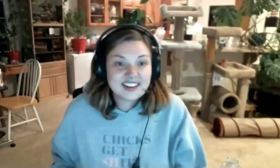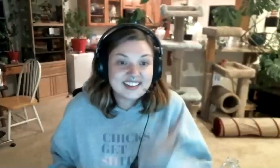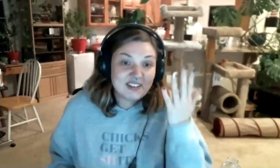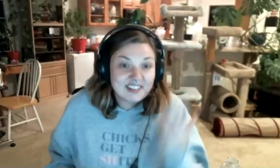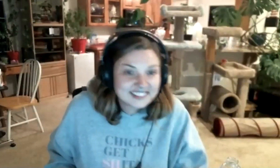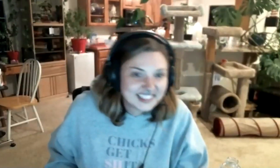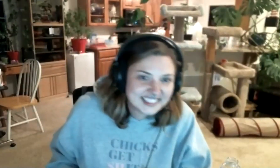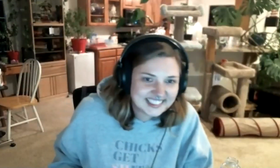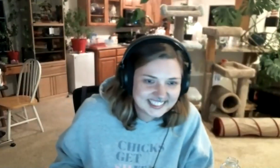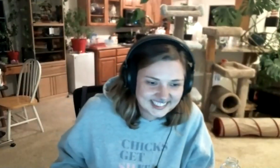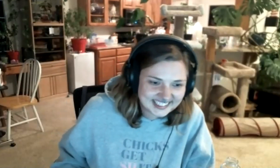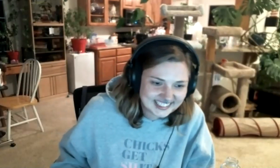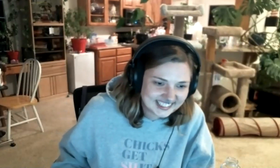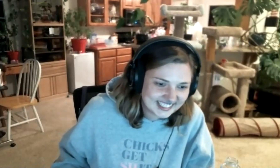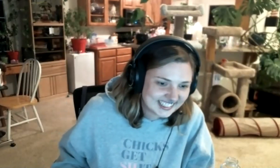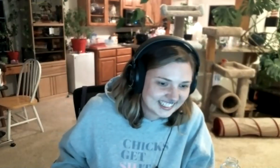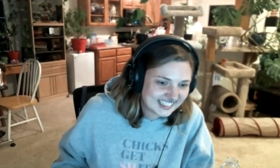Or nothing at all.